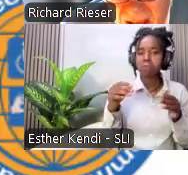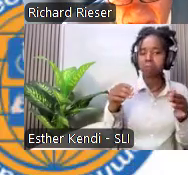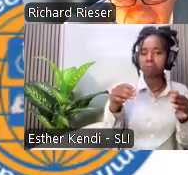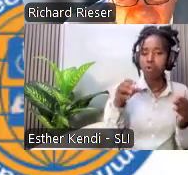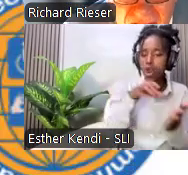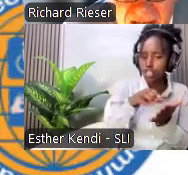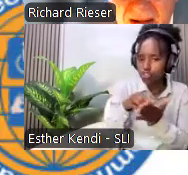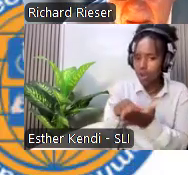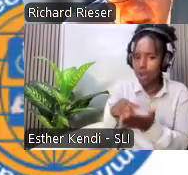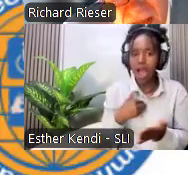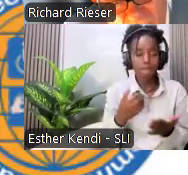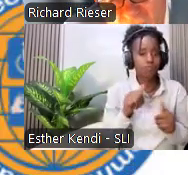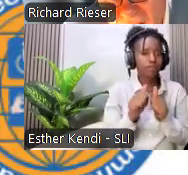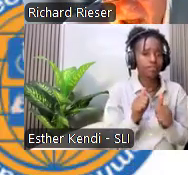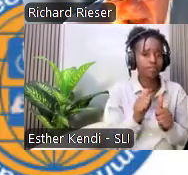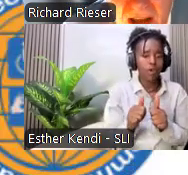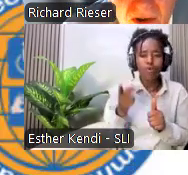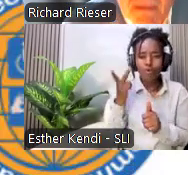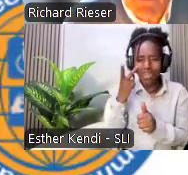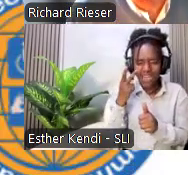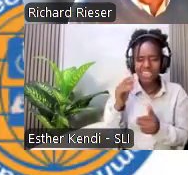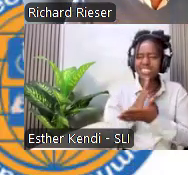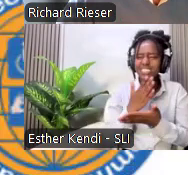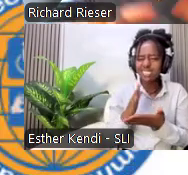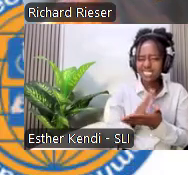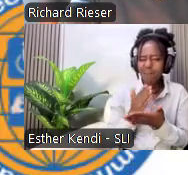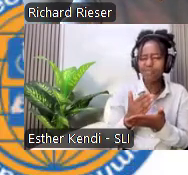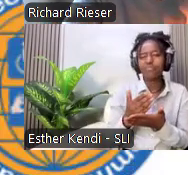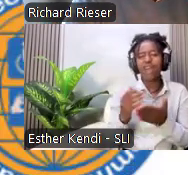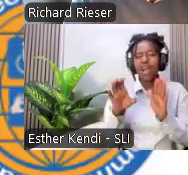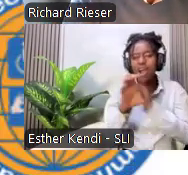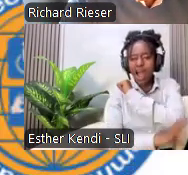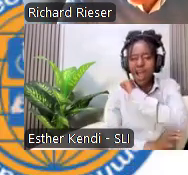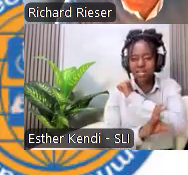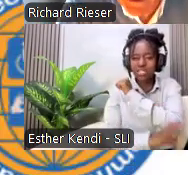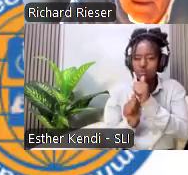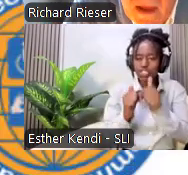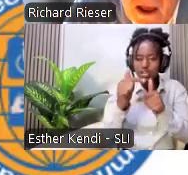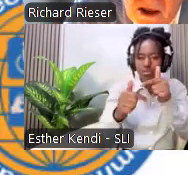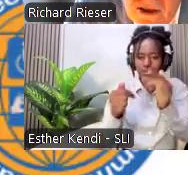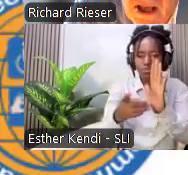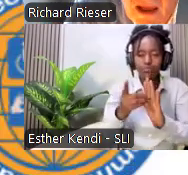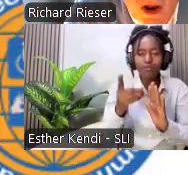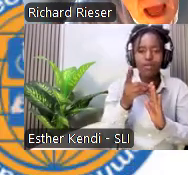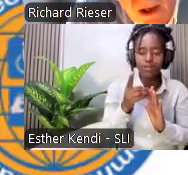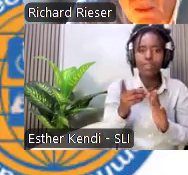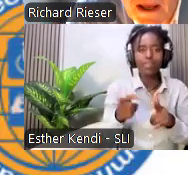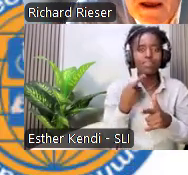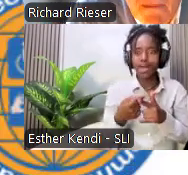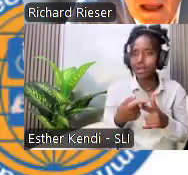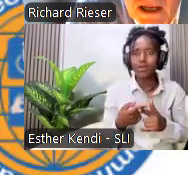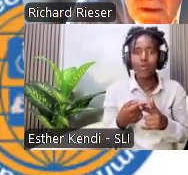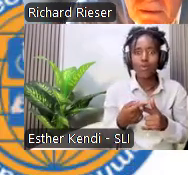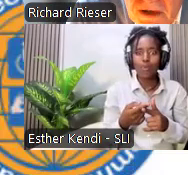in developing countries, but still quite a substantial number of people are employed with this model in mind to say, well, how can